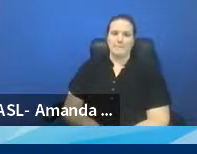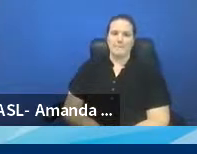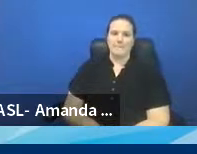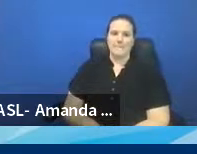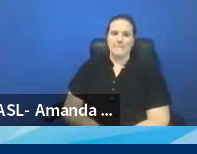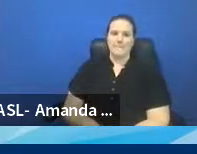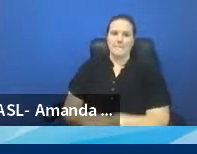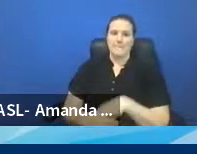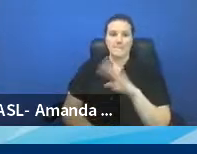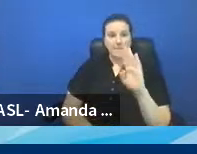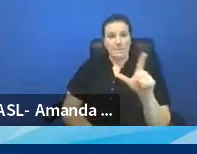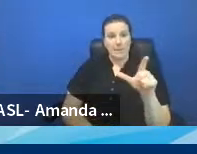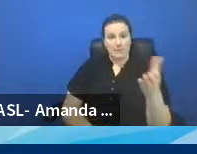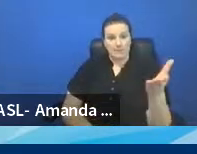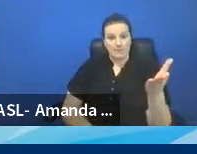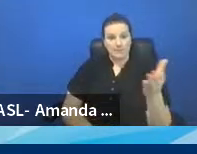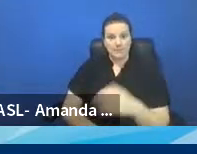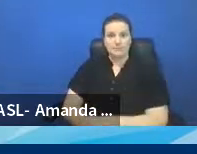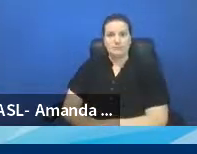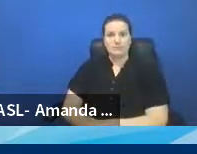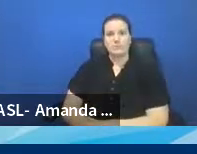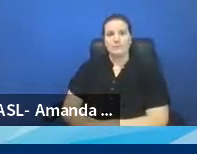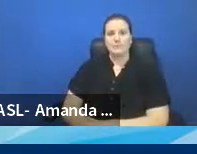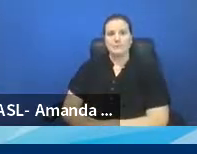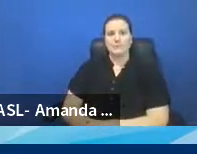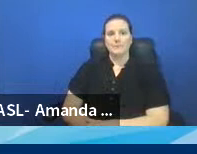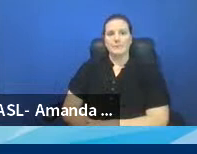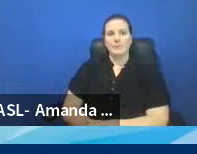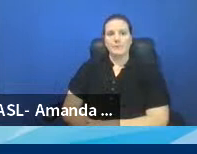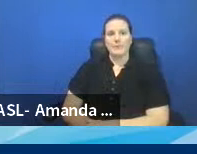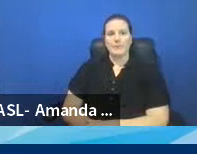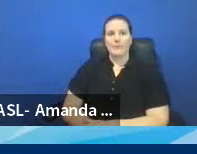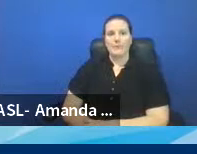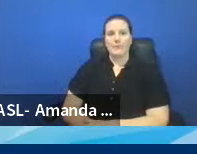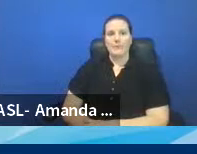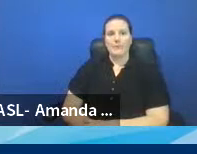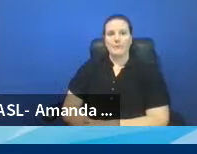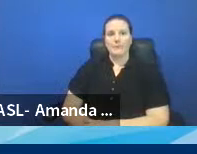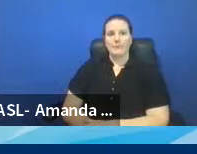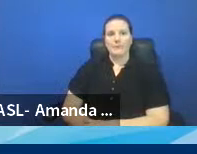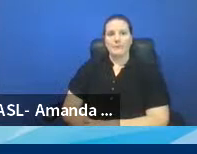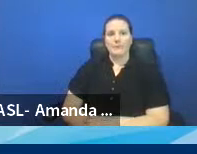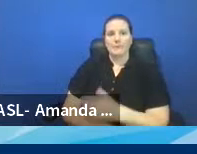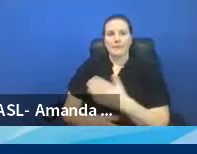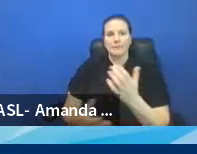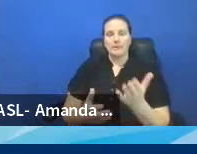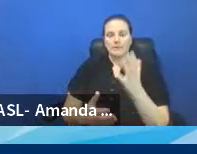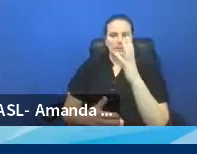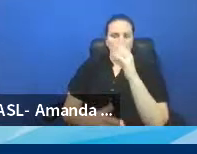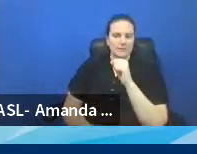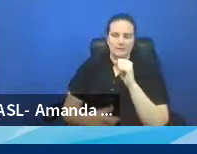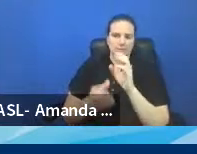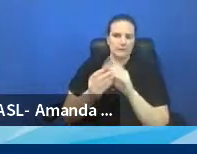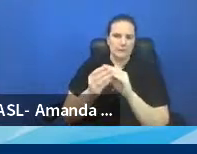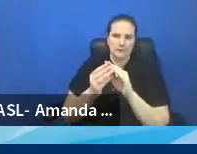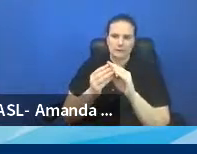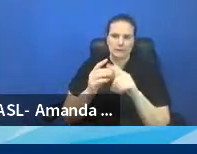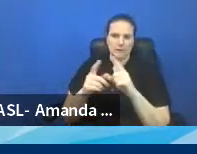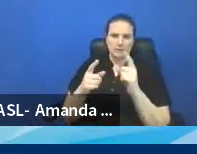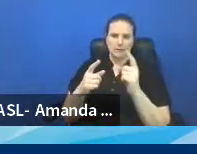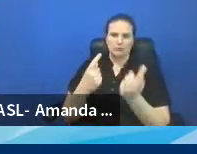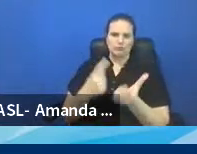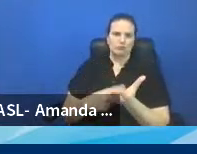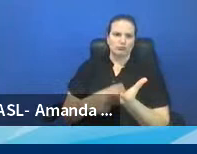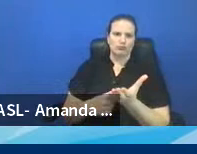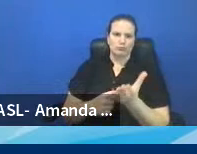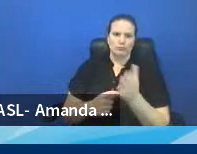And I see Bill, your hand is up. Yeah, and I'm sorry, and maybe I've missed a couple of meetings where you may have brought a little of this